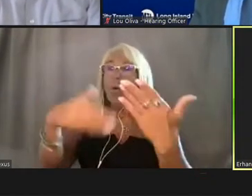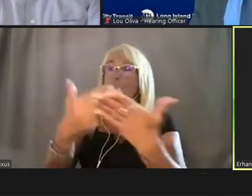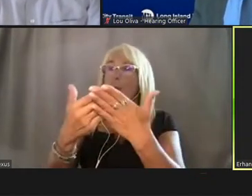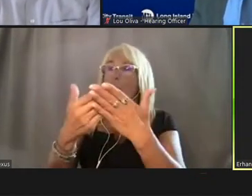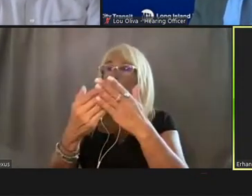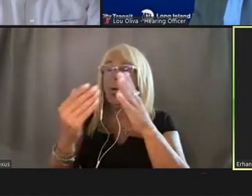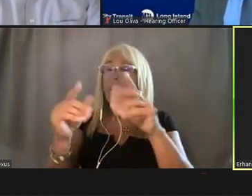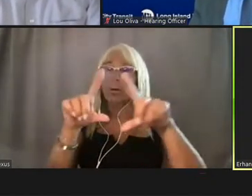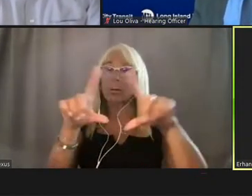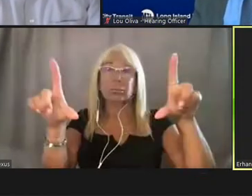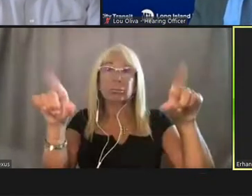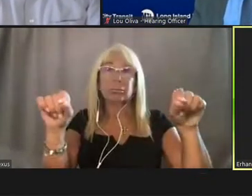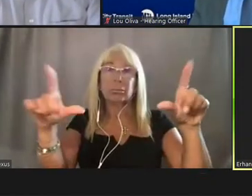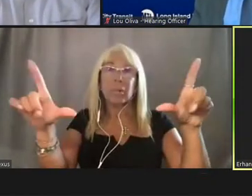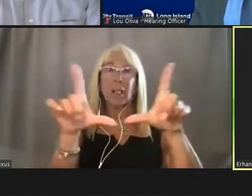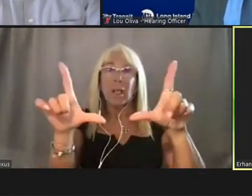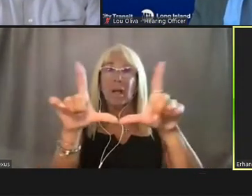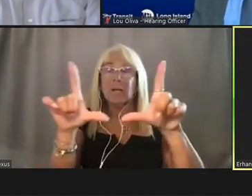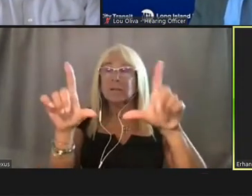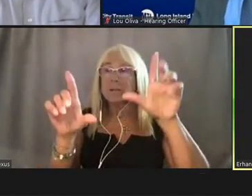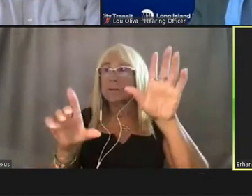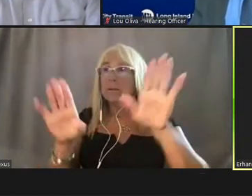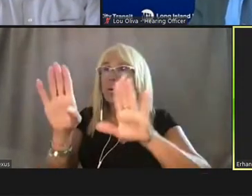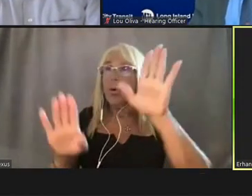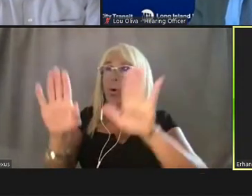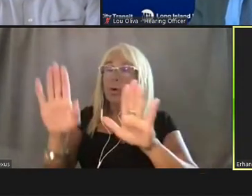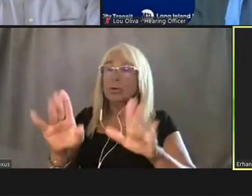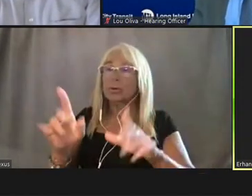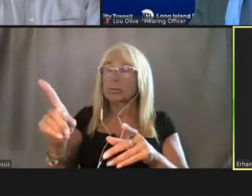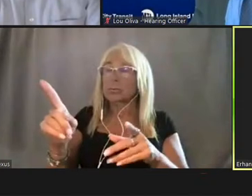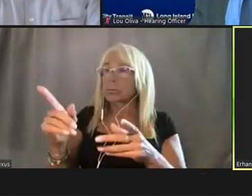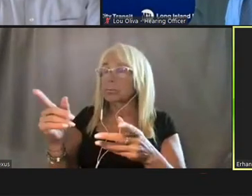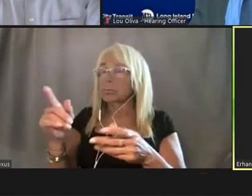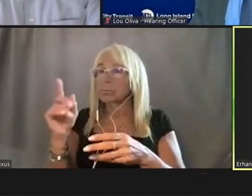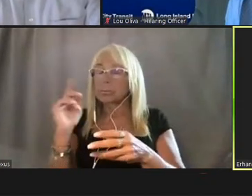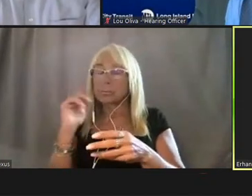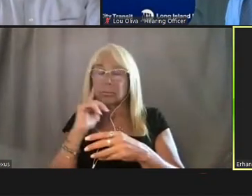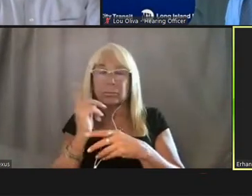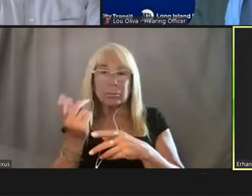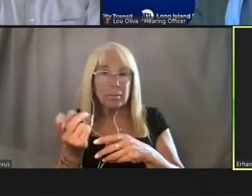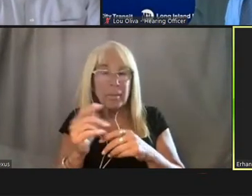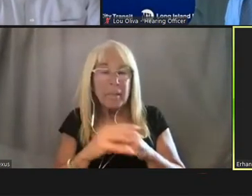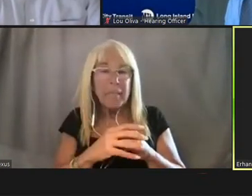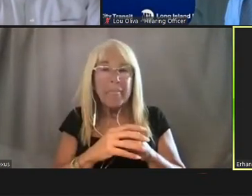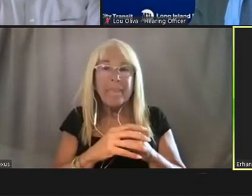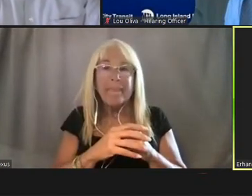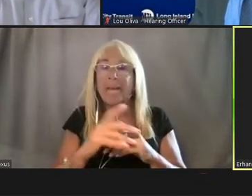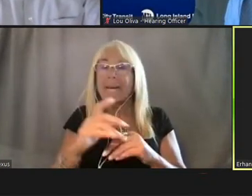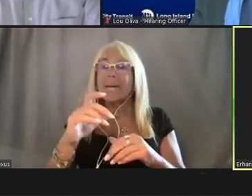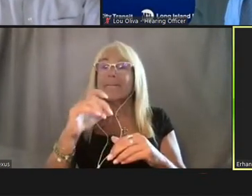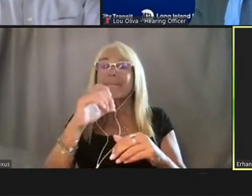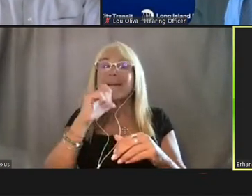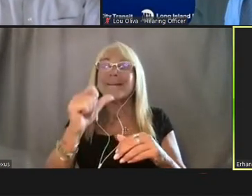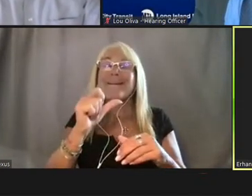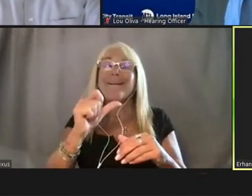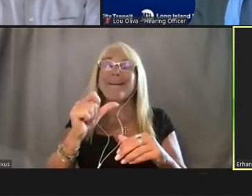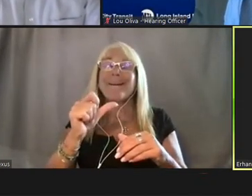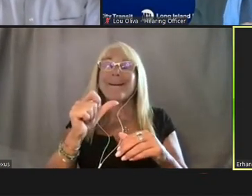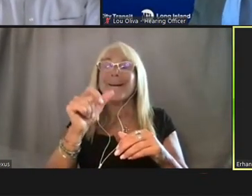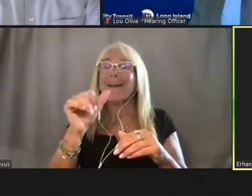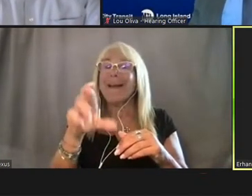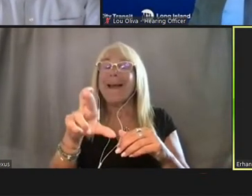or or on the street serving the right in public as a non-air polluting